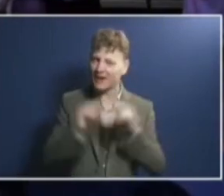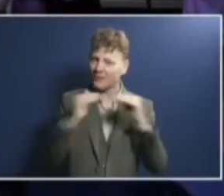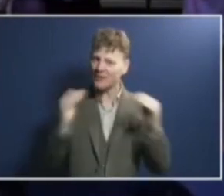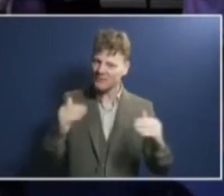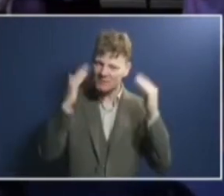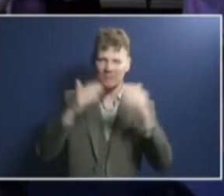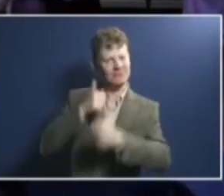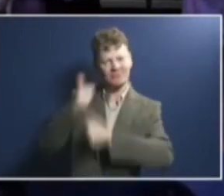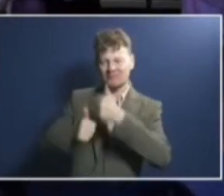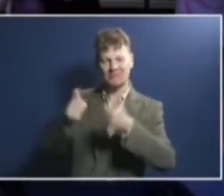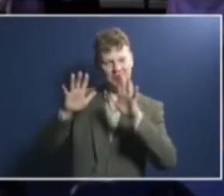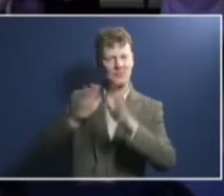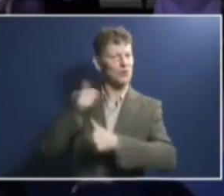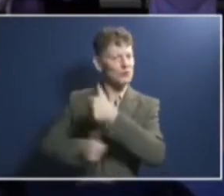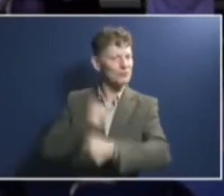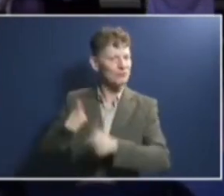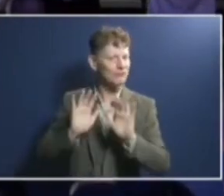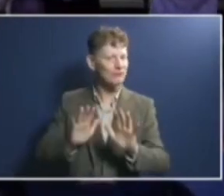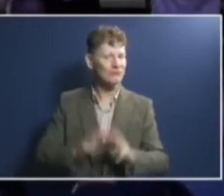Congratulations. Please.